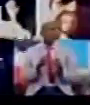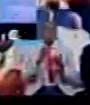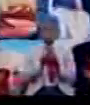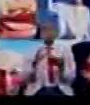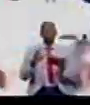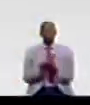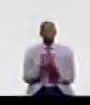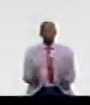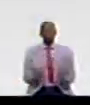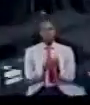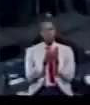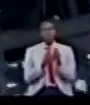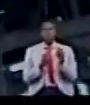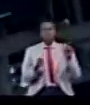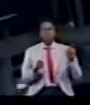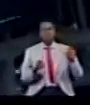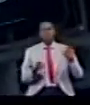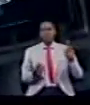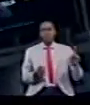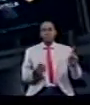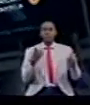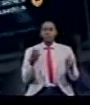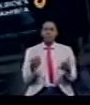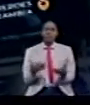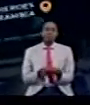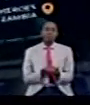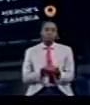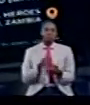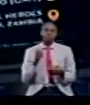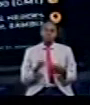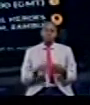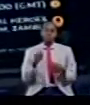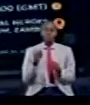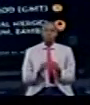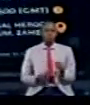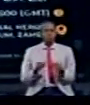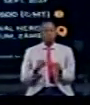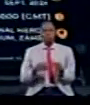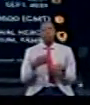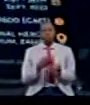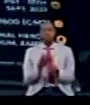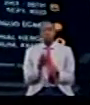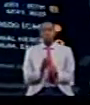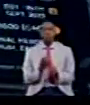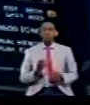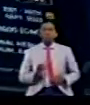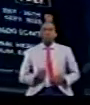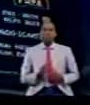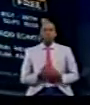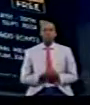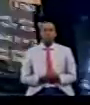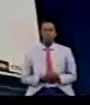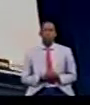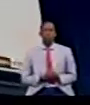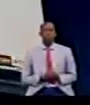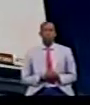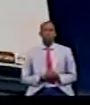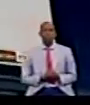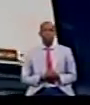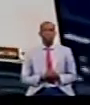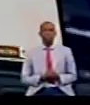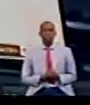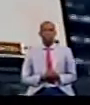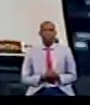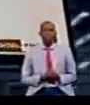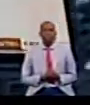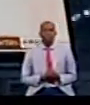powers of darkness, against all the forces of air. Almighty God, he did not allow the powers of darkness to